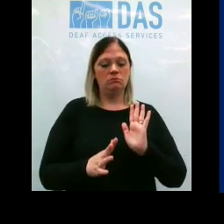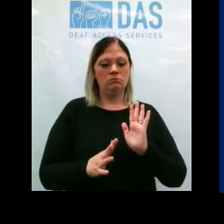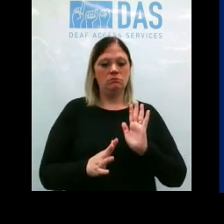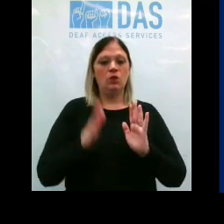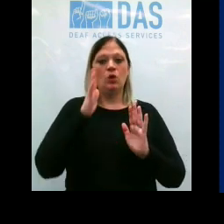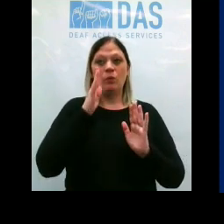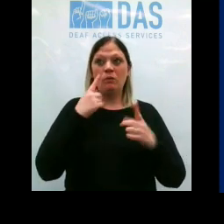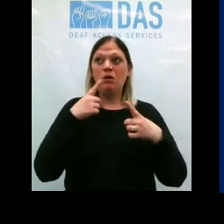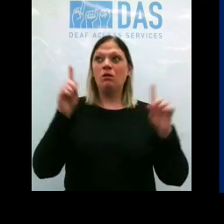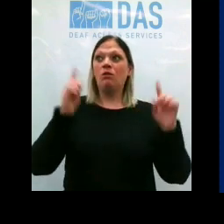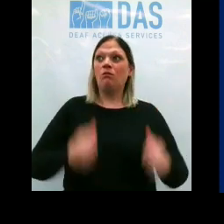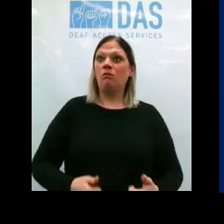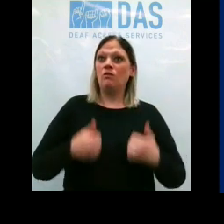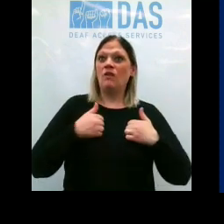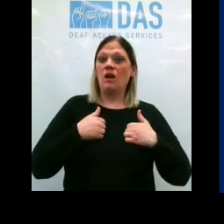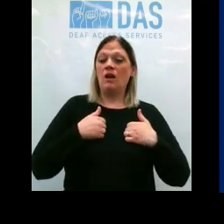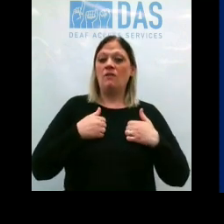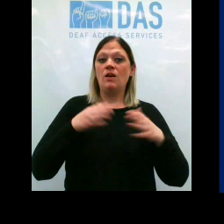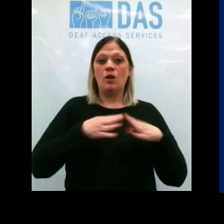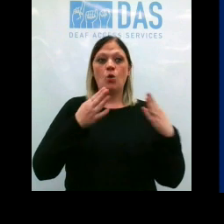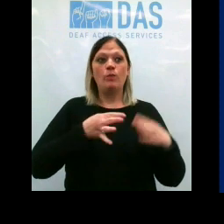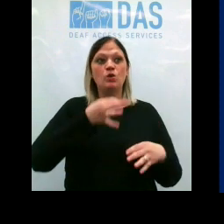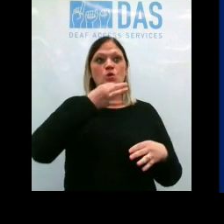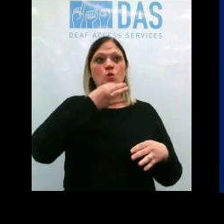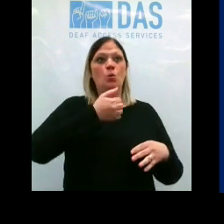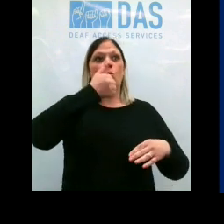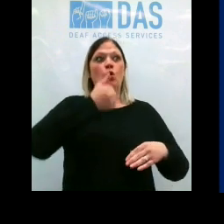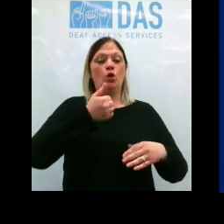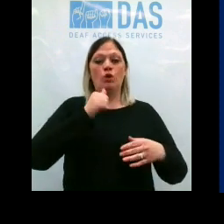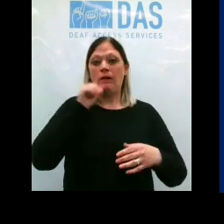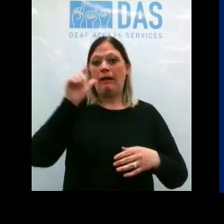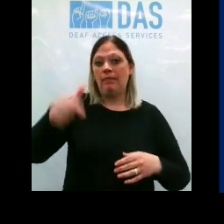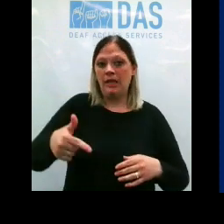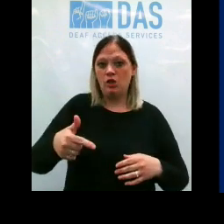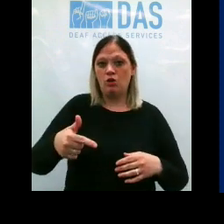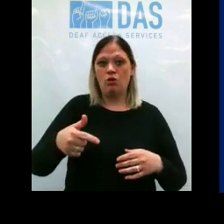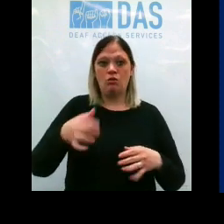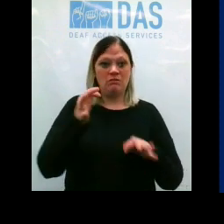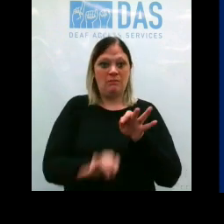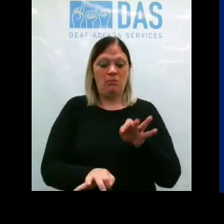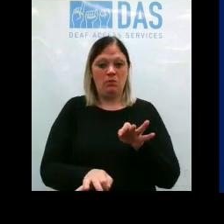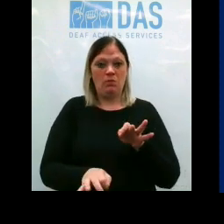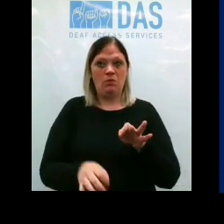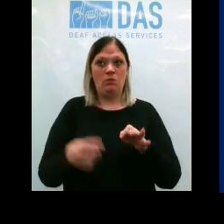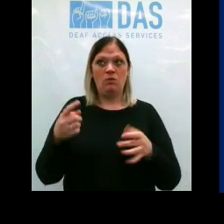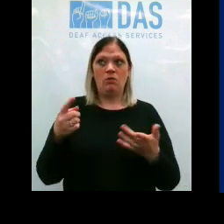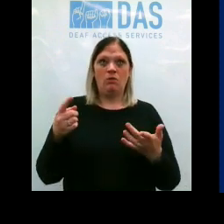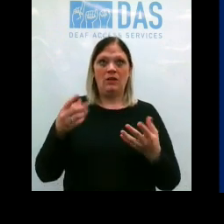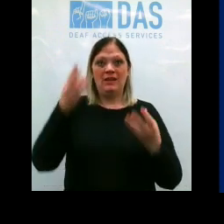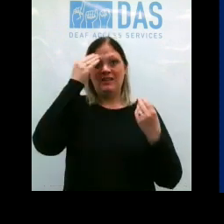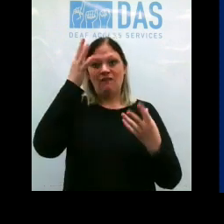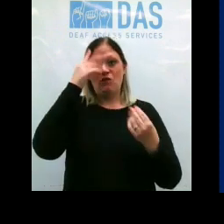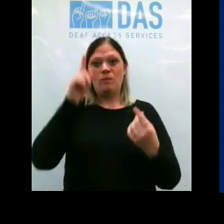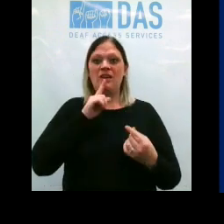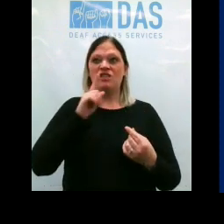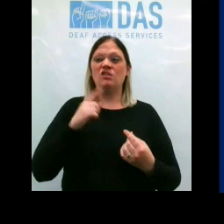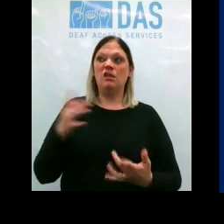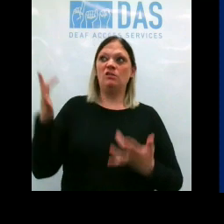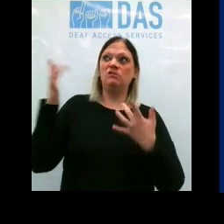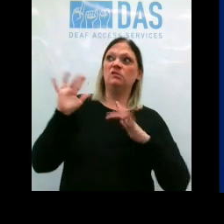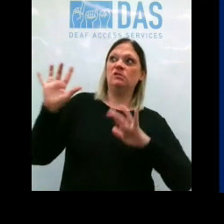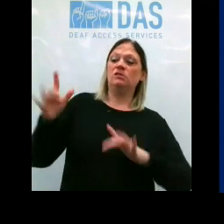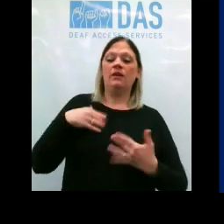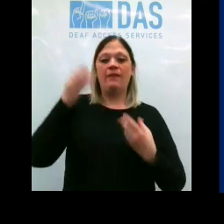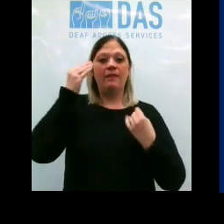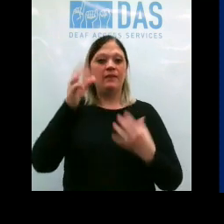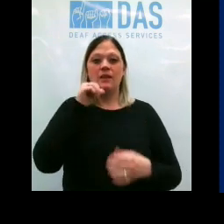and we'll probably open up sooner rather than later. It's as simple as that. We are in some ways at the mercy of the data, and the data does not